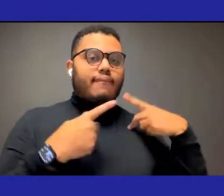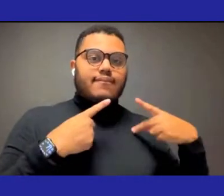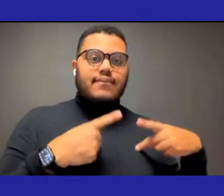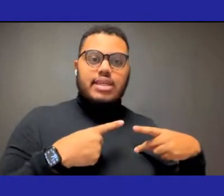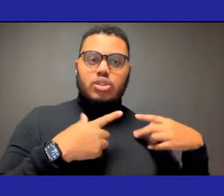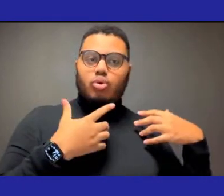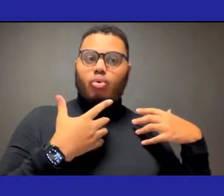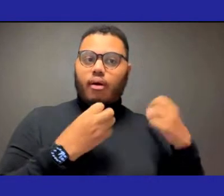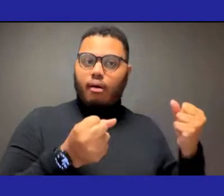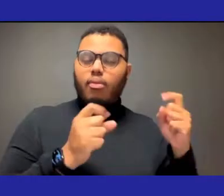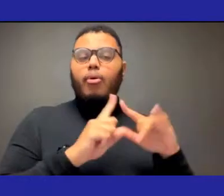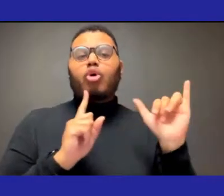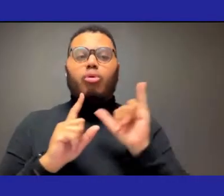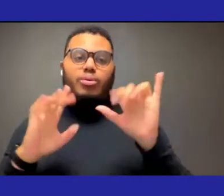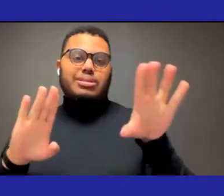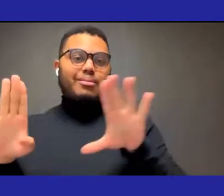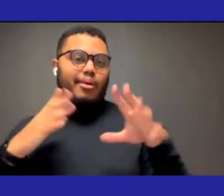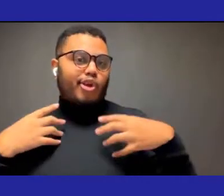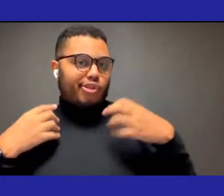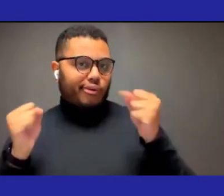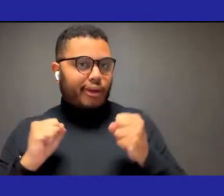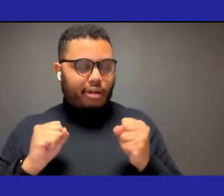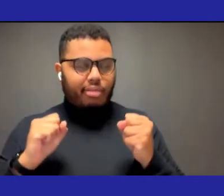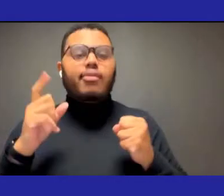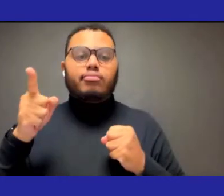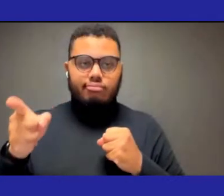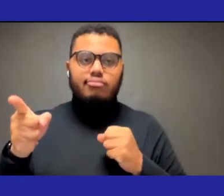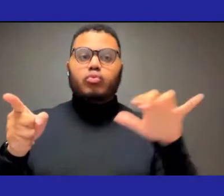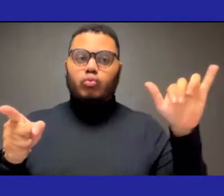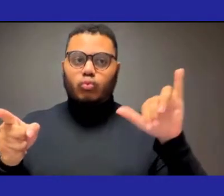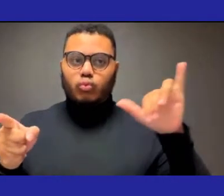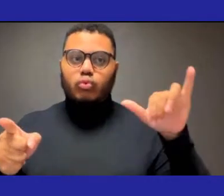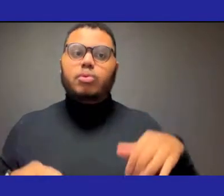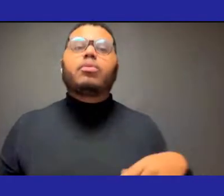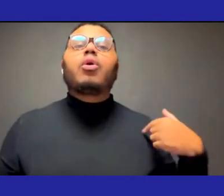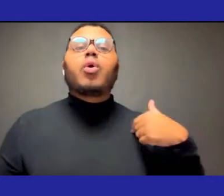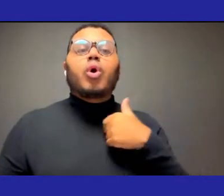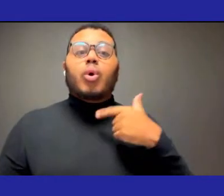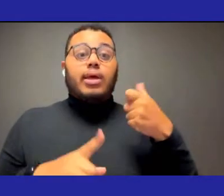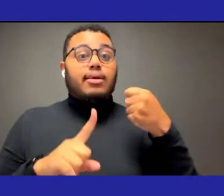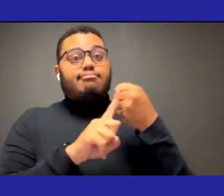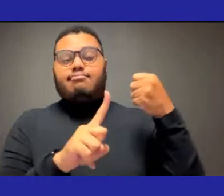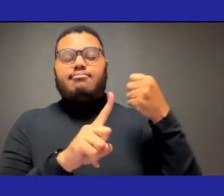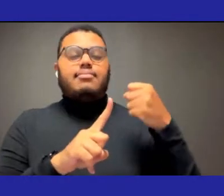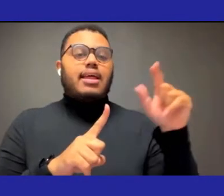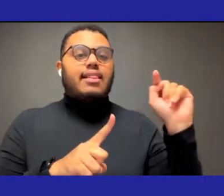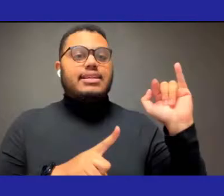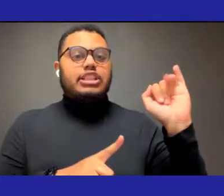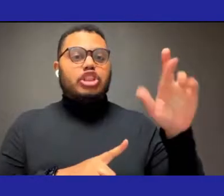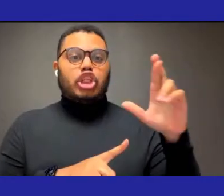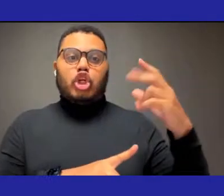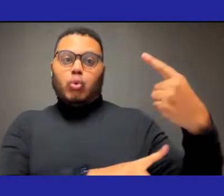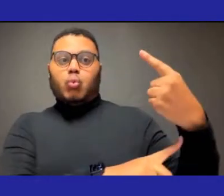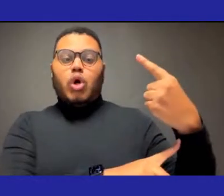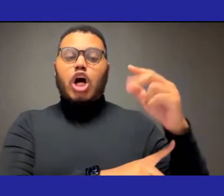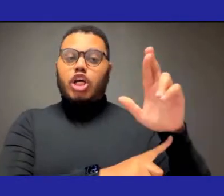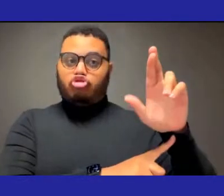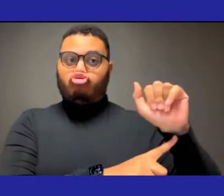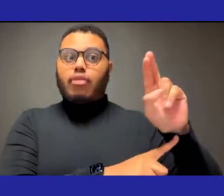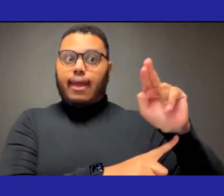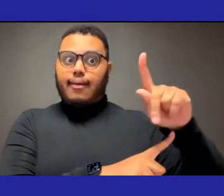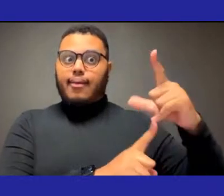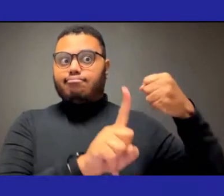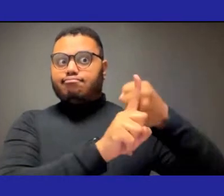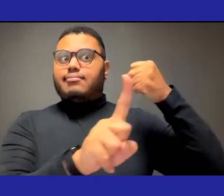in the behavioral health space too. And we've achieved this tier 1 ranking across a gamut